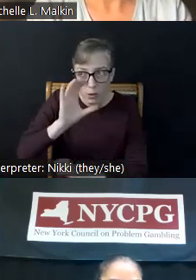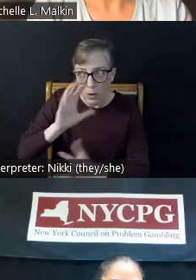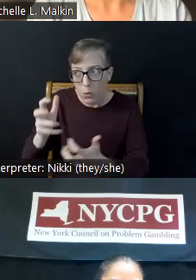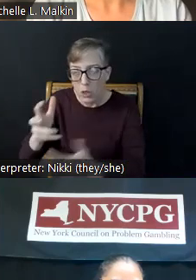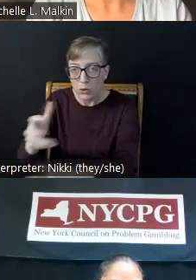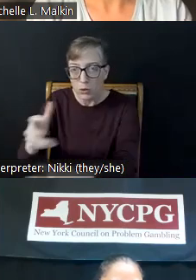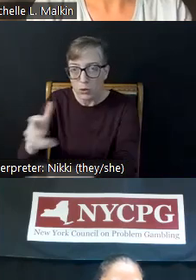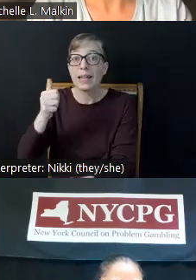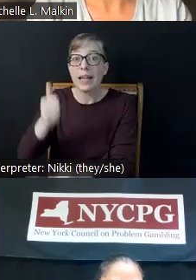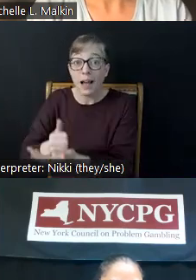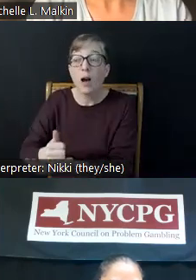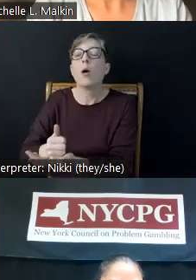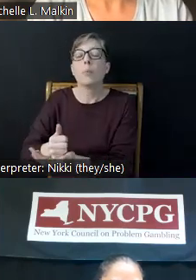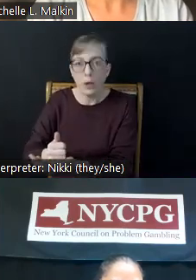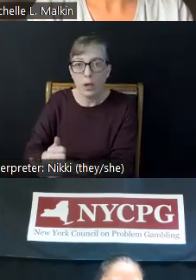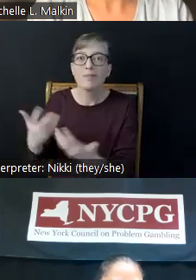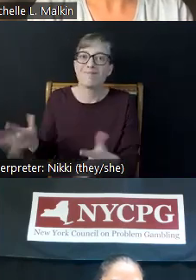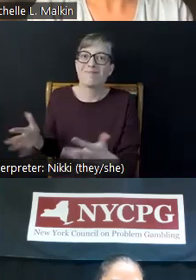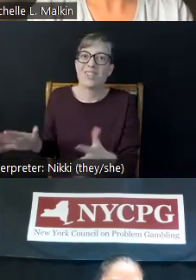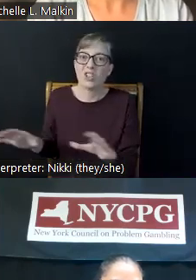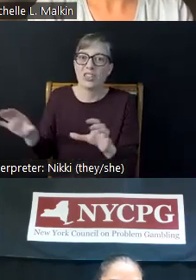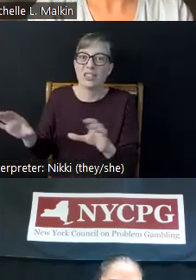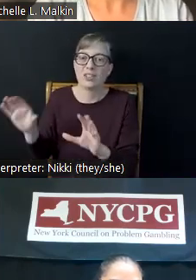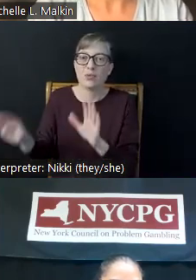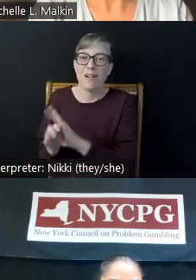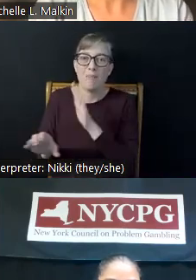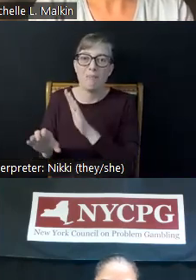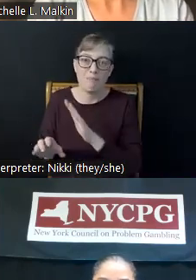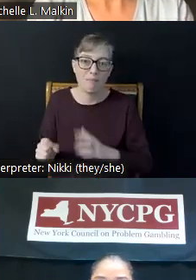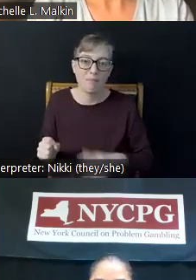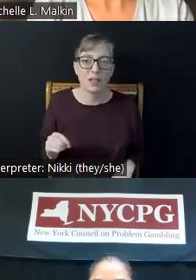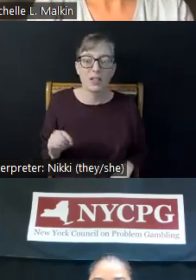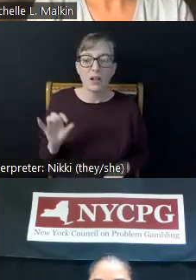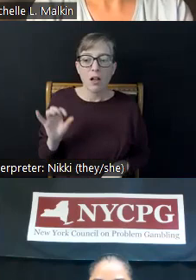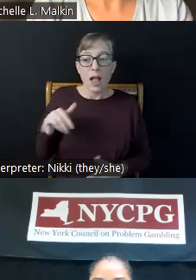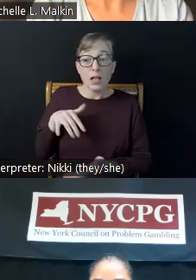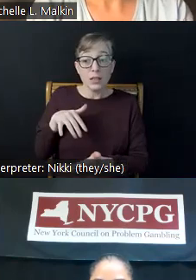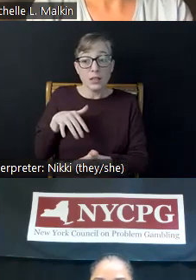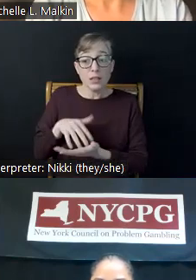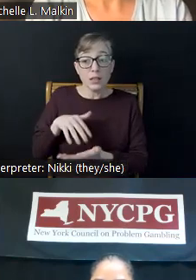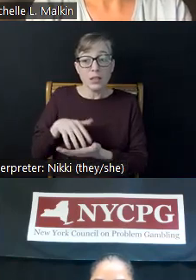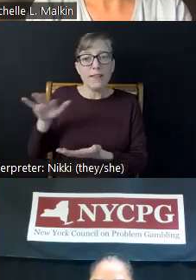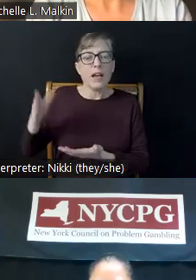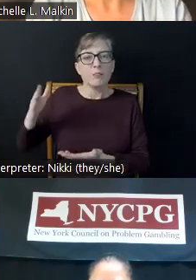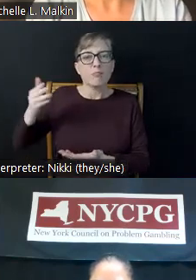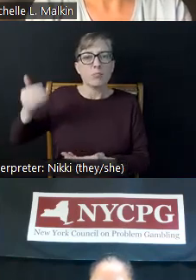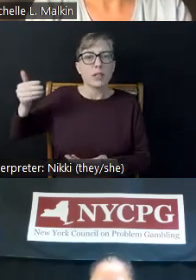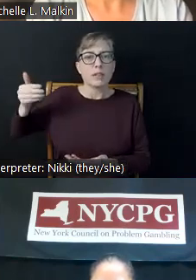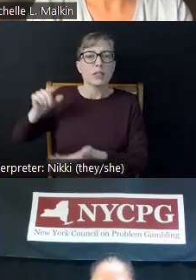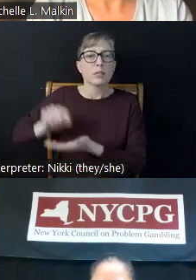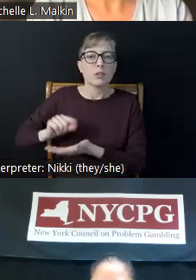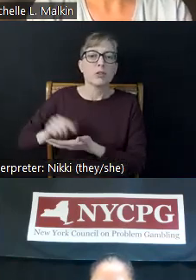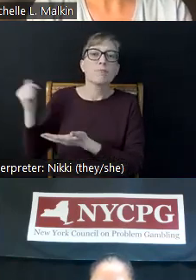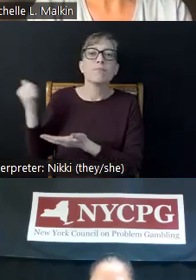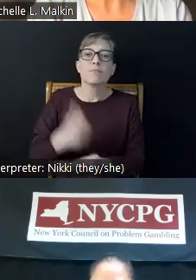overall data matched so well with prior studies in those kinds of ways, it helped to establish